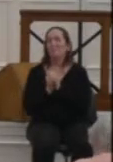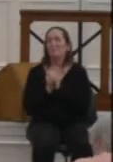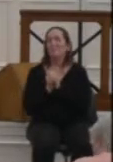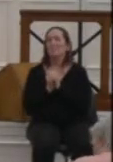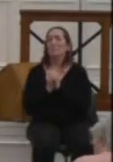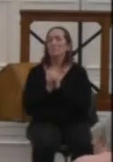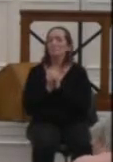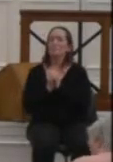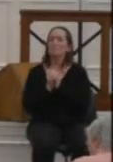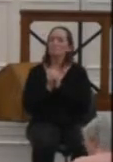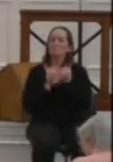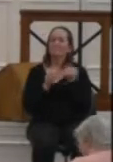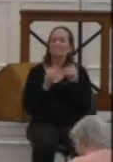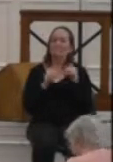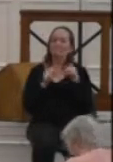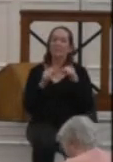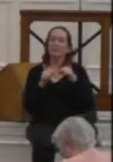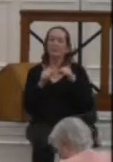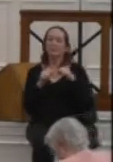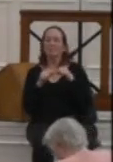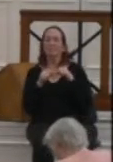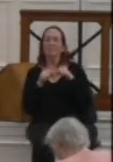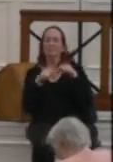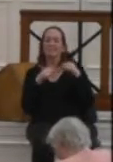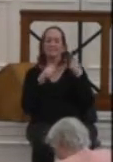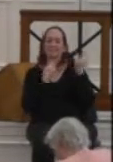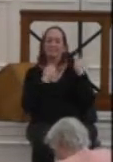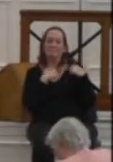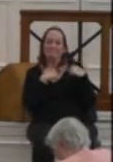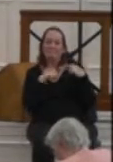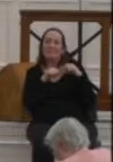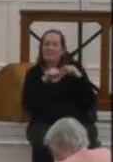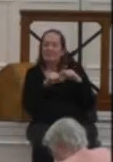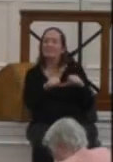Because we still stumble and make mistakes, right?